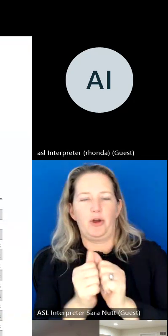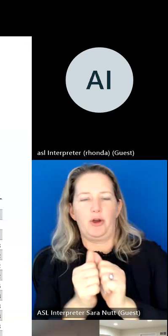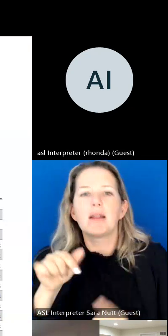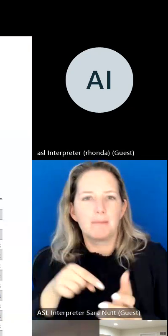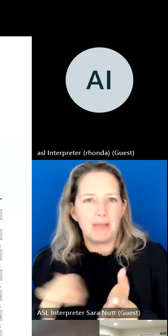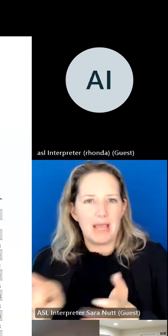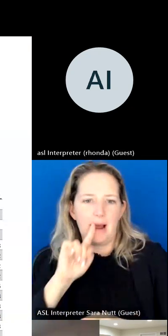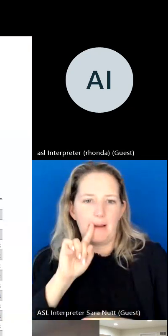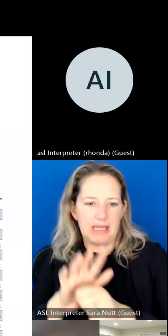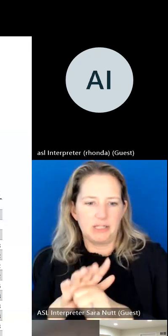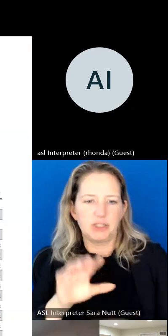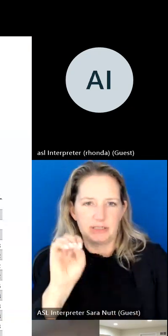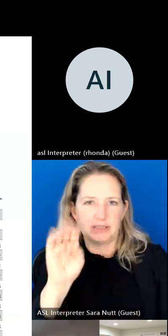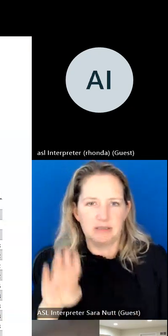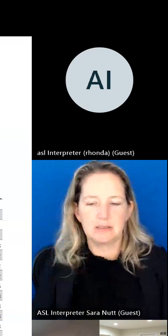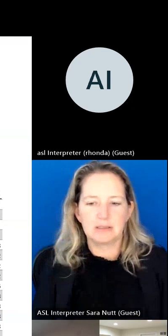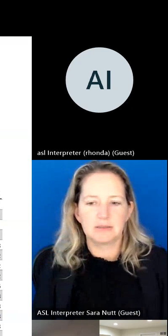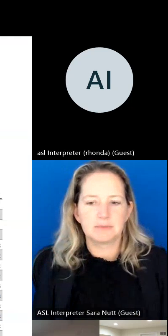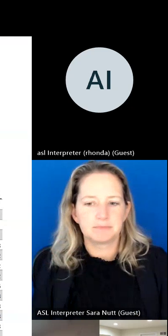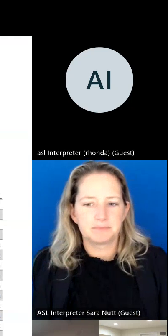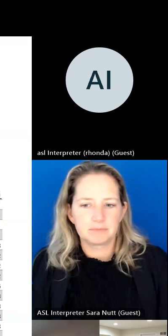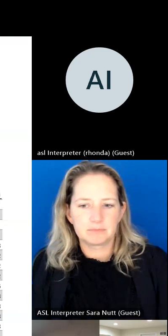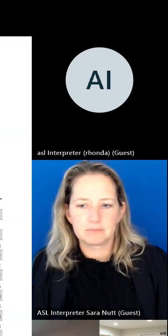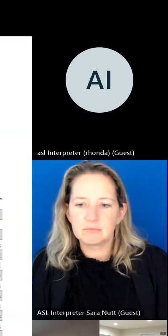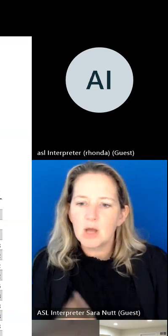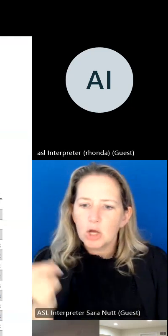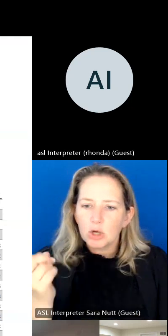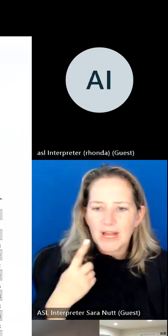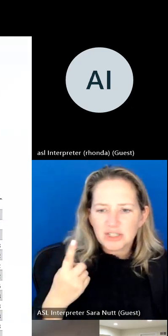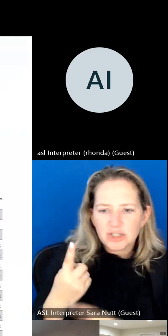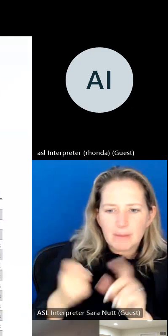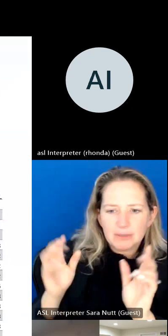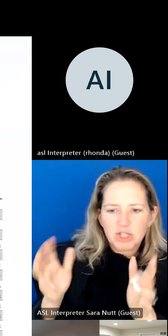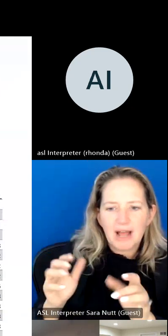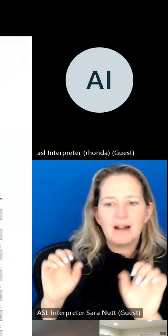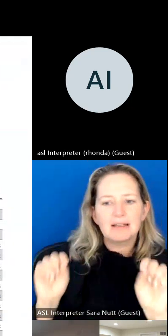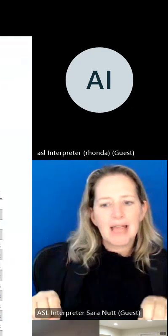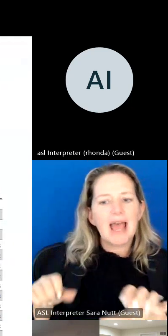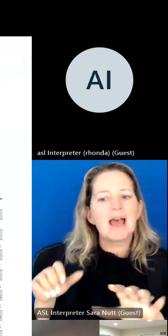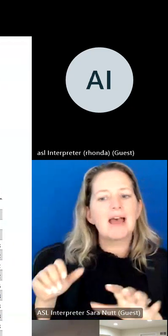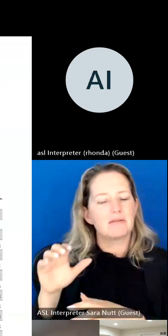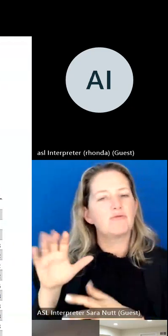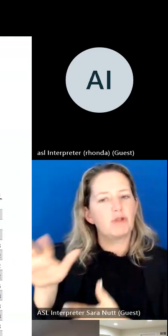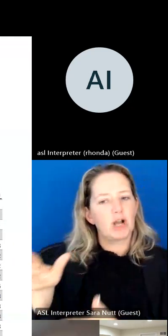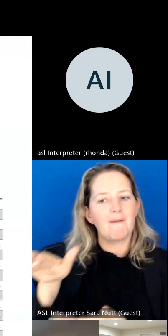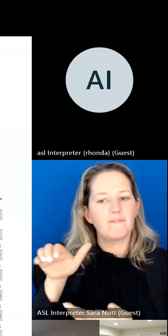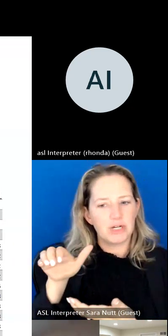system as an accrual? There's just questions. That's